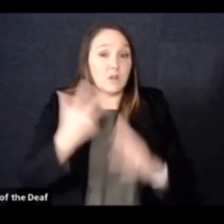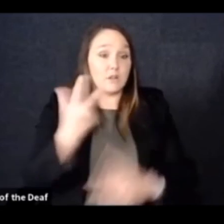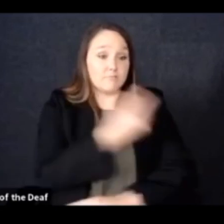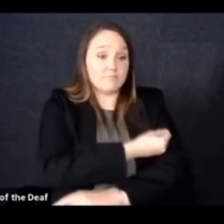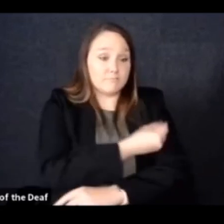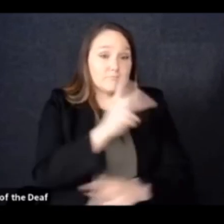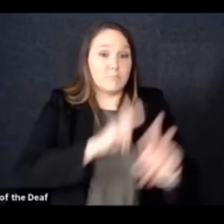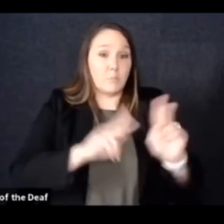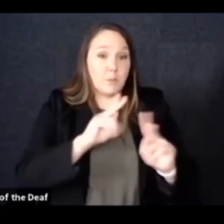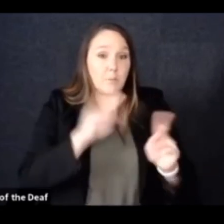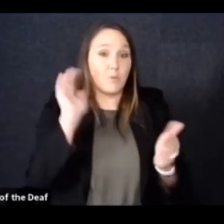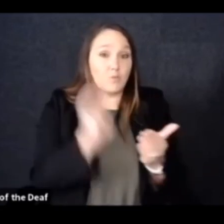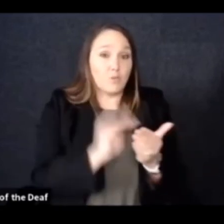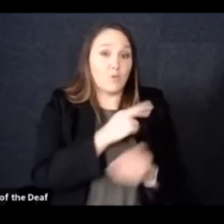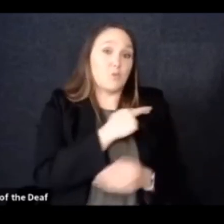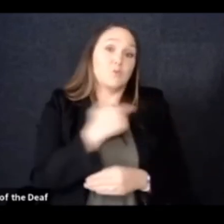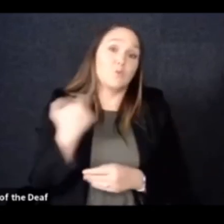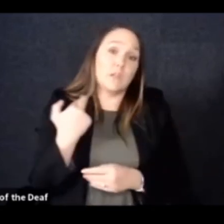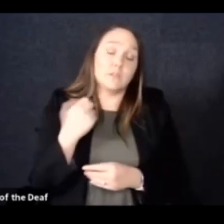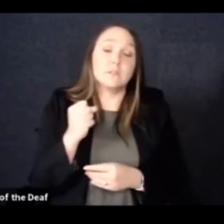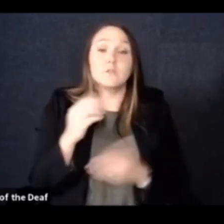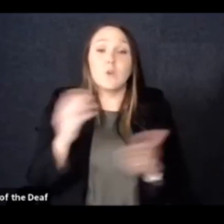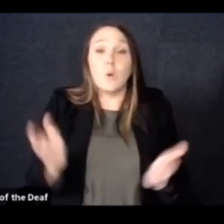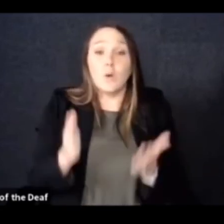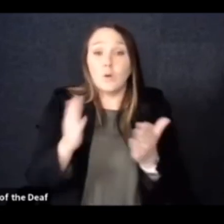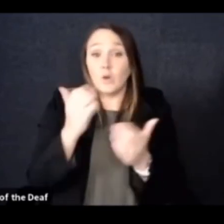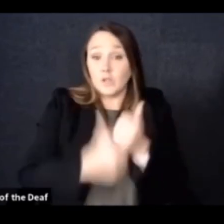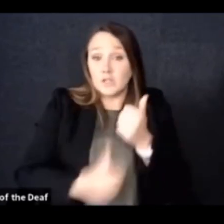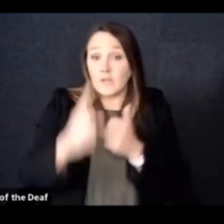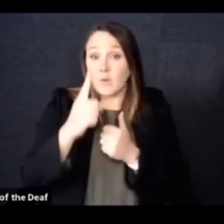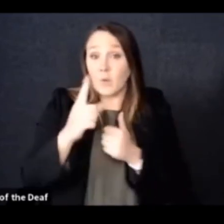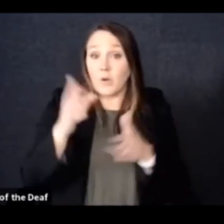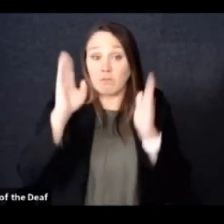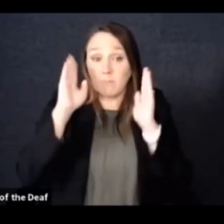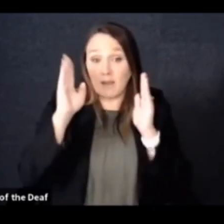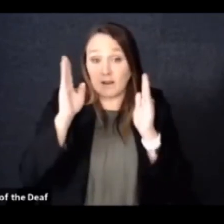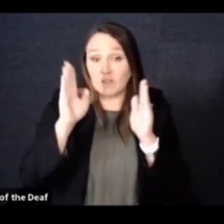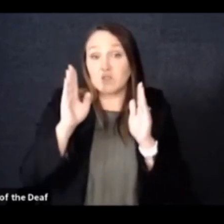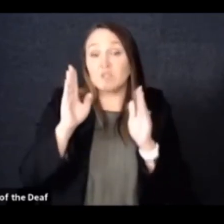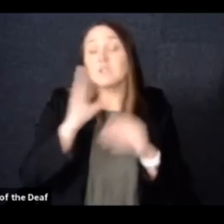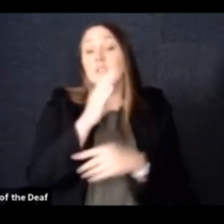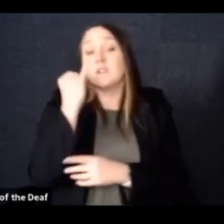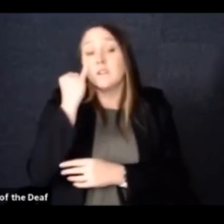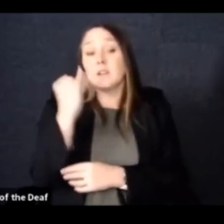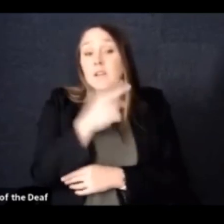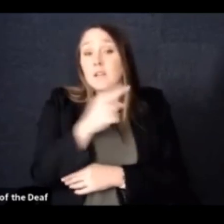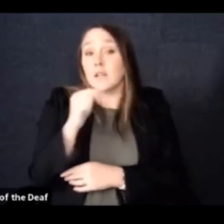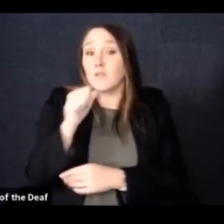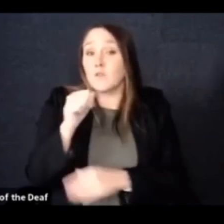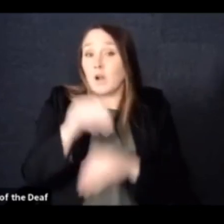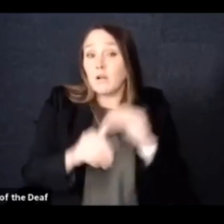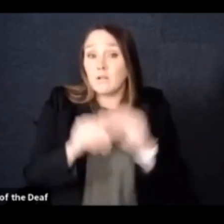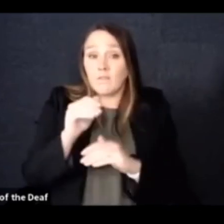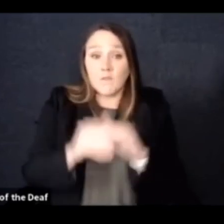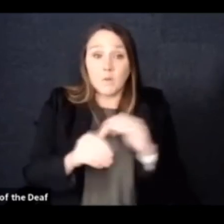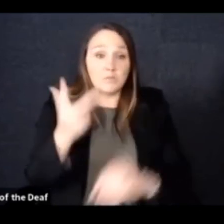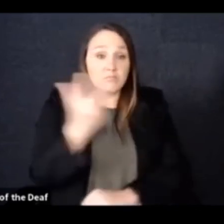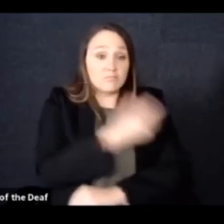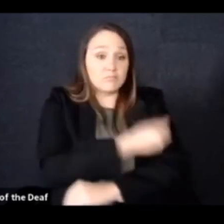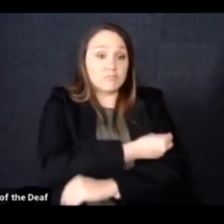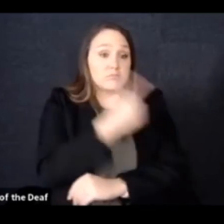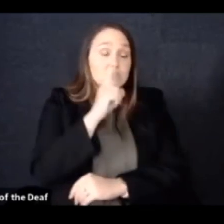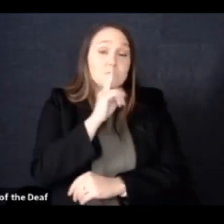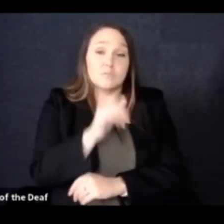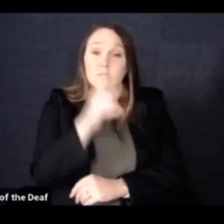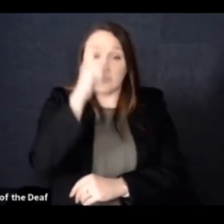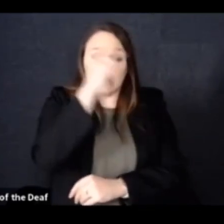and reducing risk. So I encourage everybody to pay attention. And, if you're not comfortable taking a vaccine, that's certainly up to